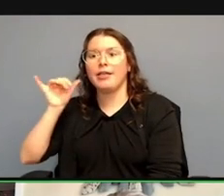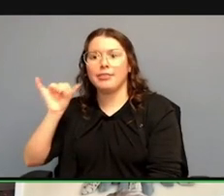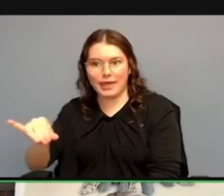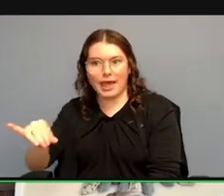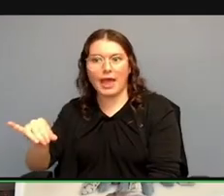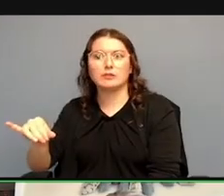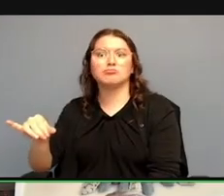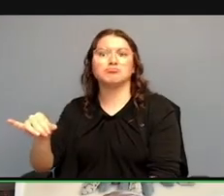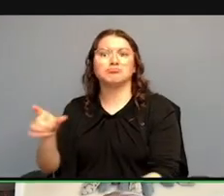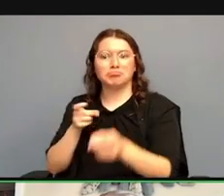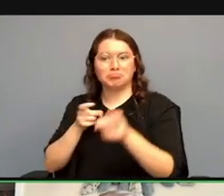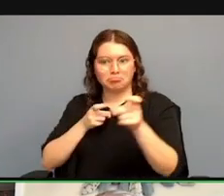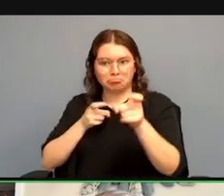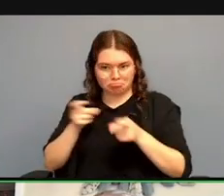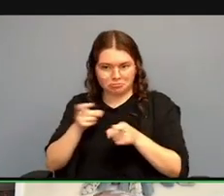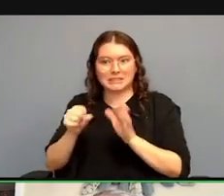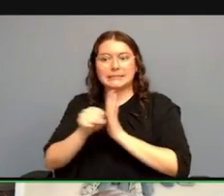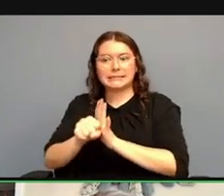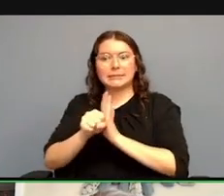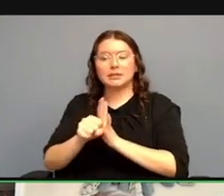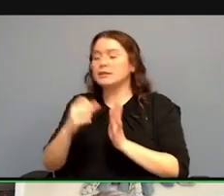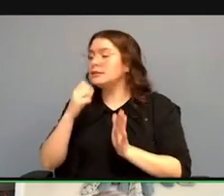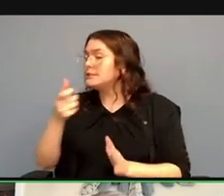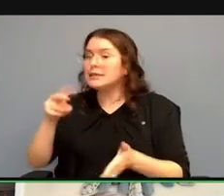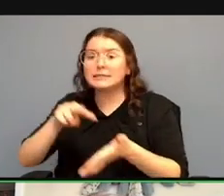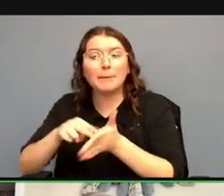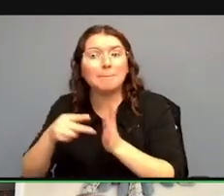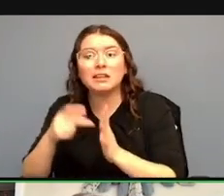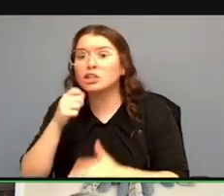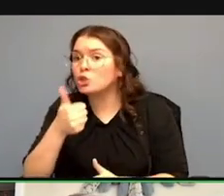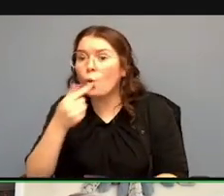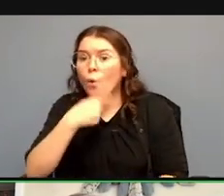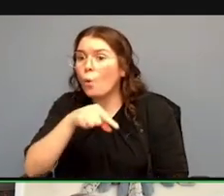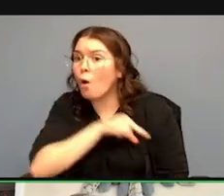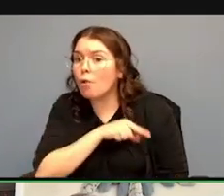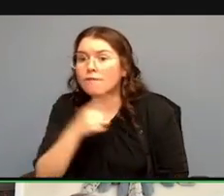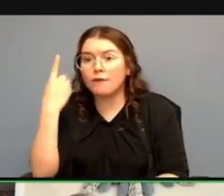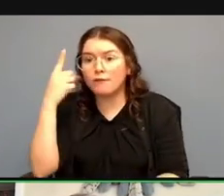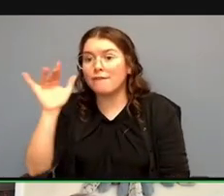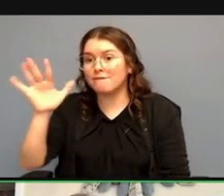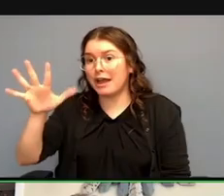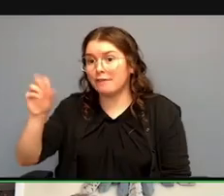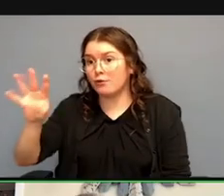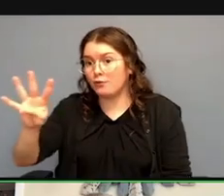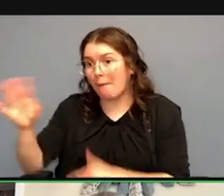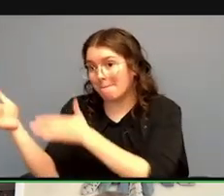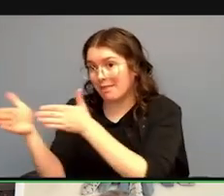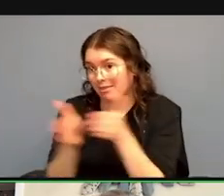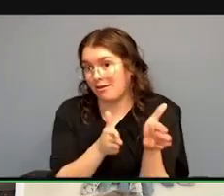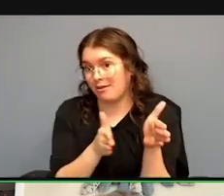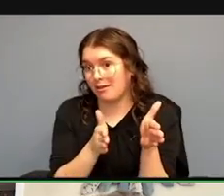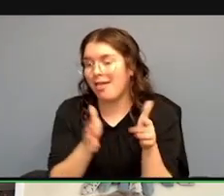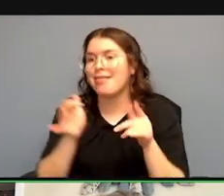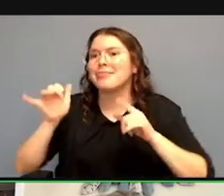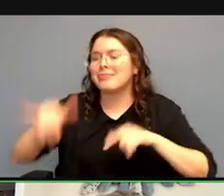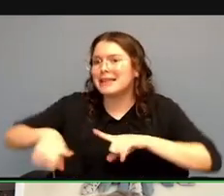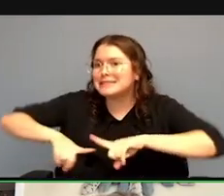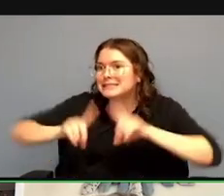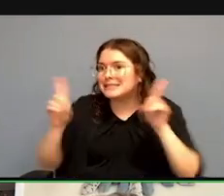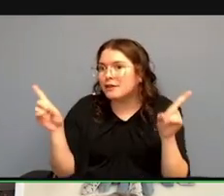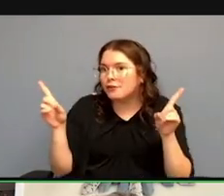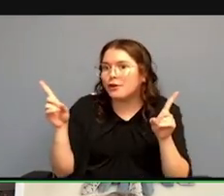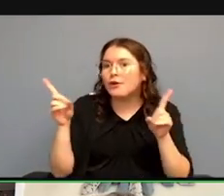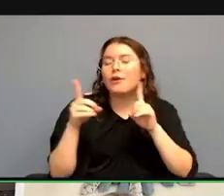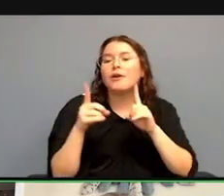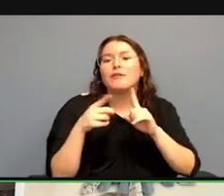their symptoms, that does not mean that they do not qualify for a 504 plan. That's different for an